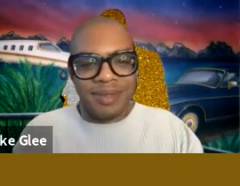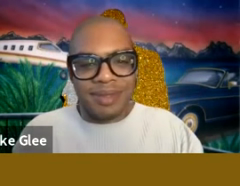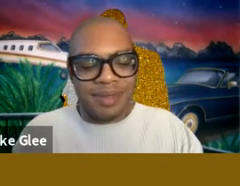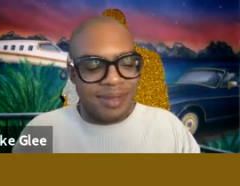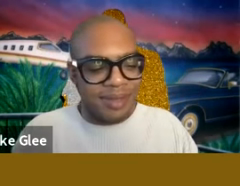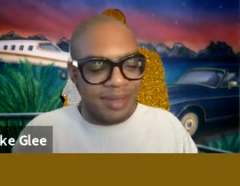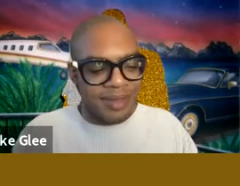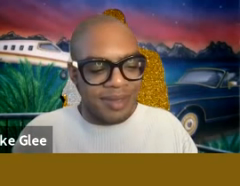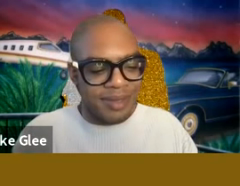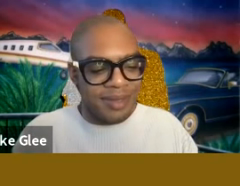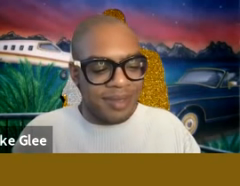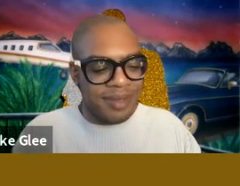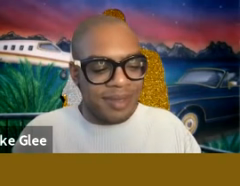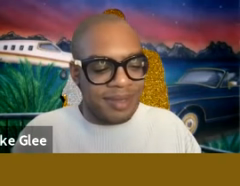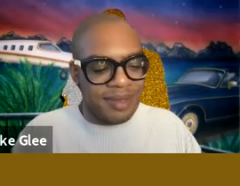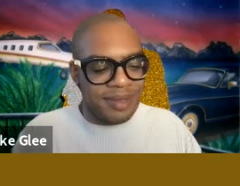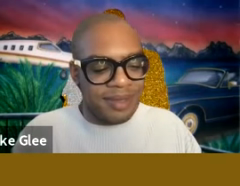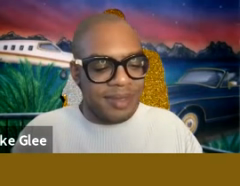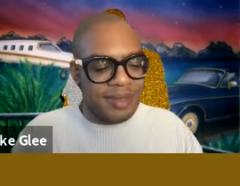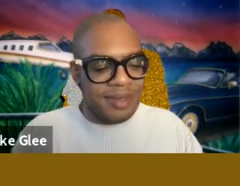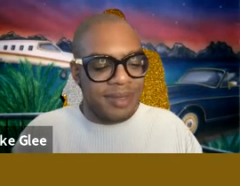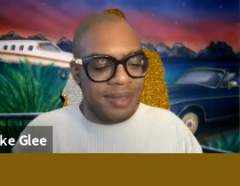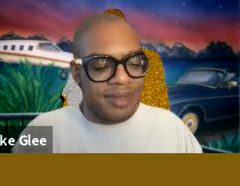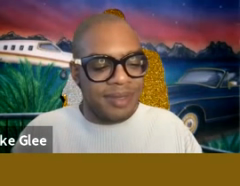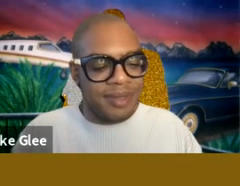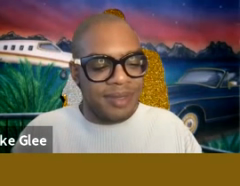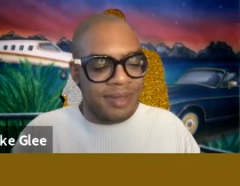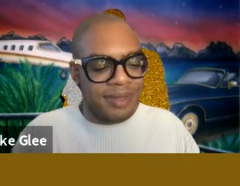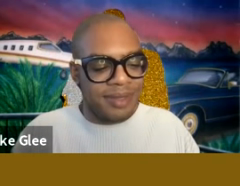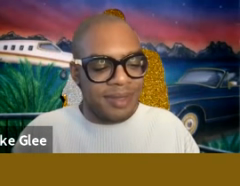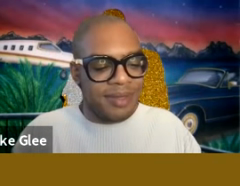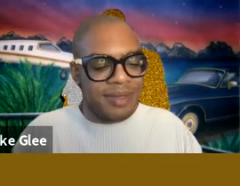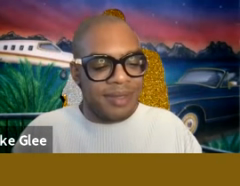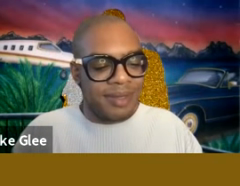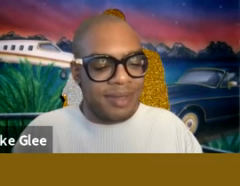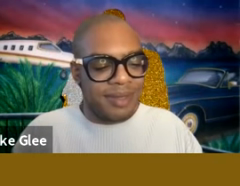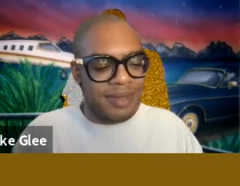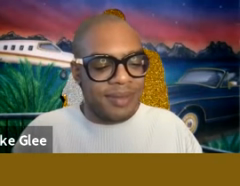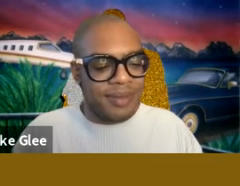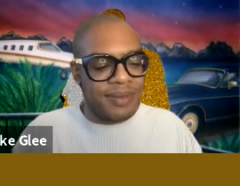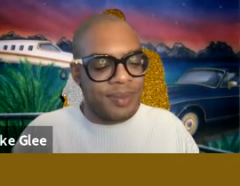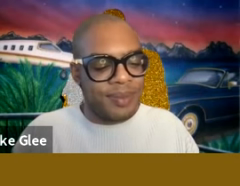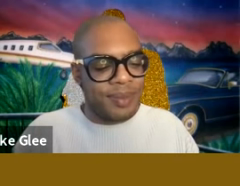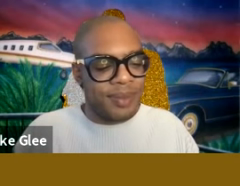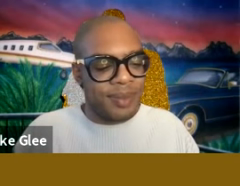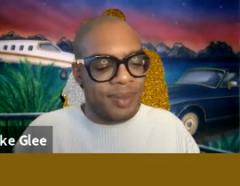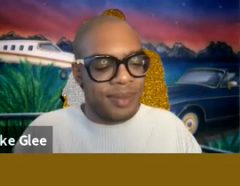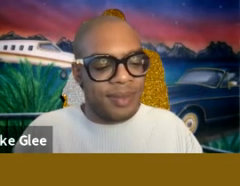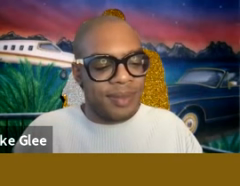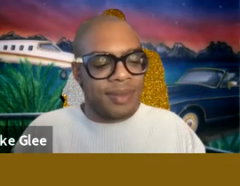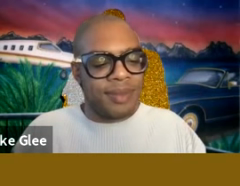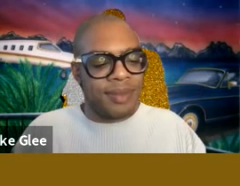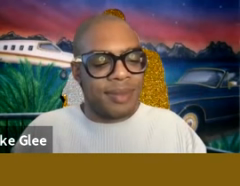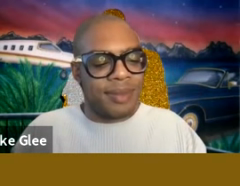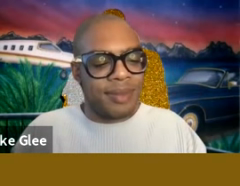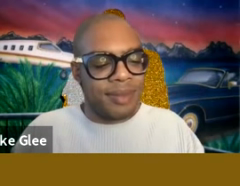So one of the things about ancestral memory that we find and that we see really across most